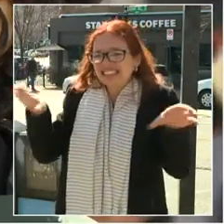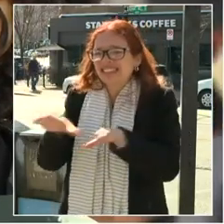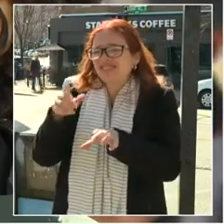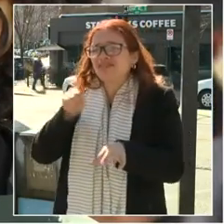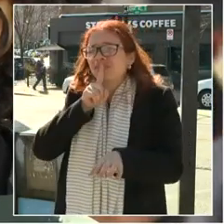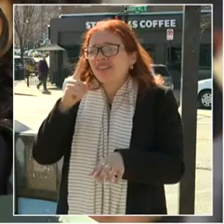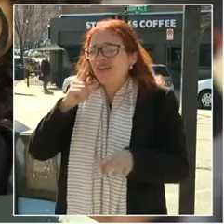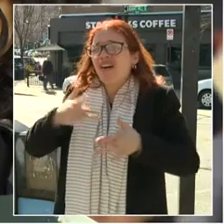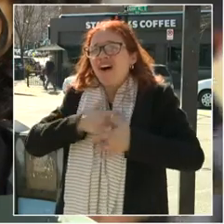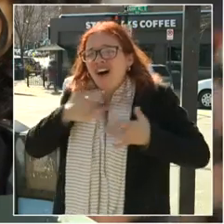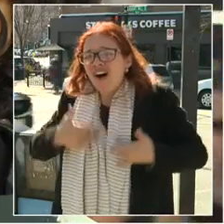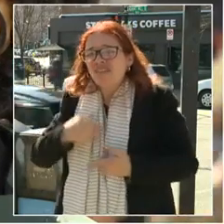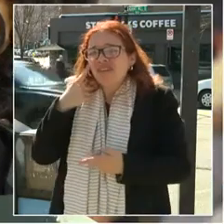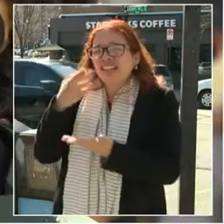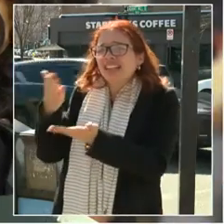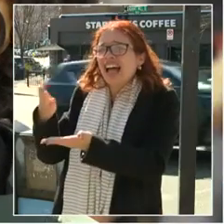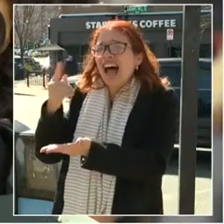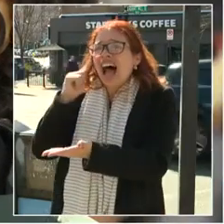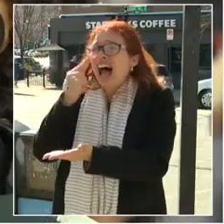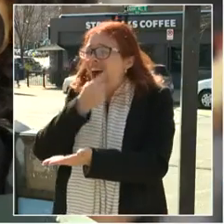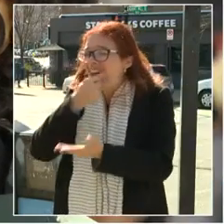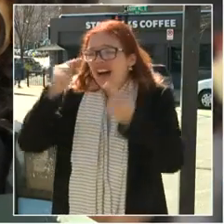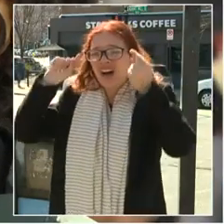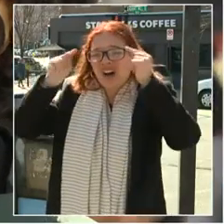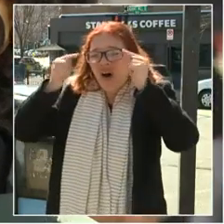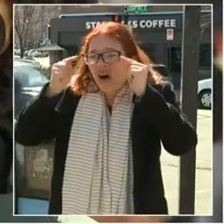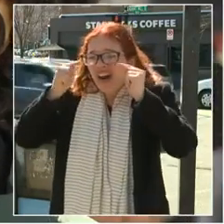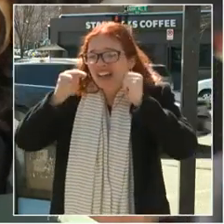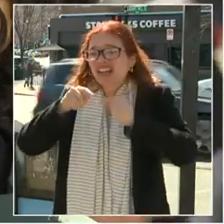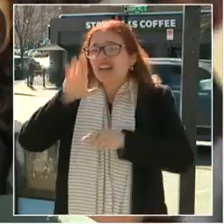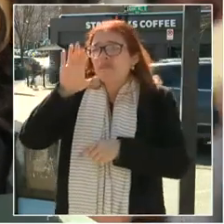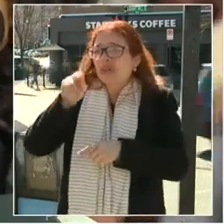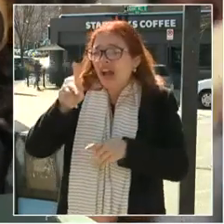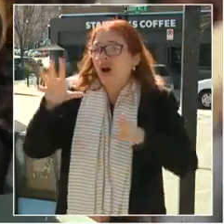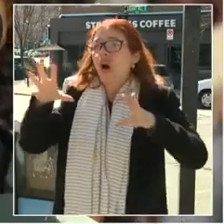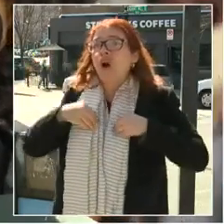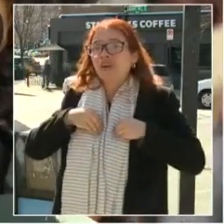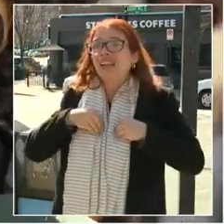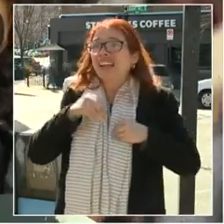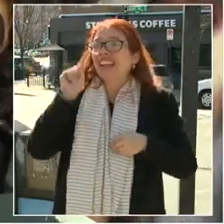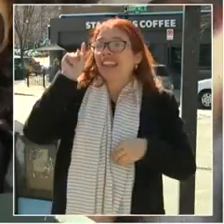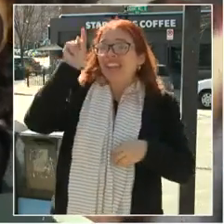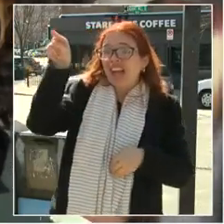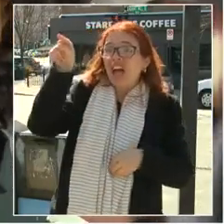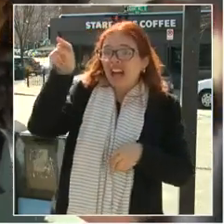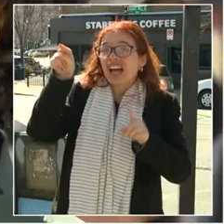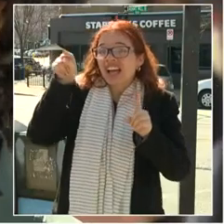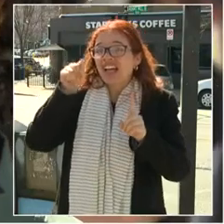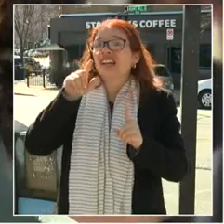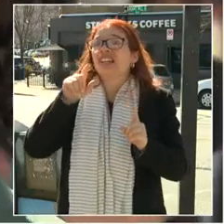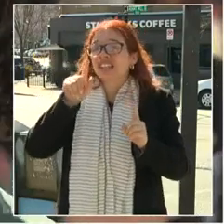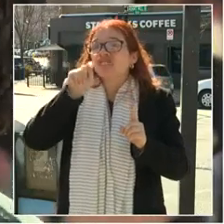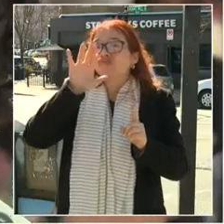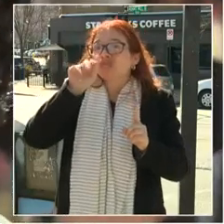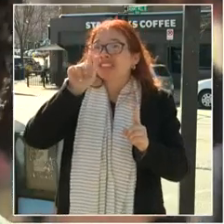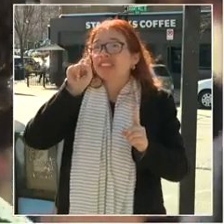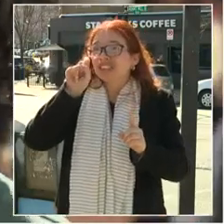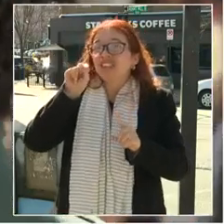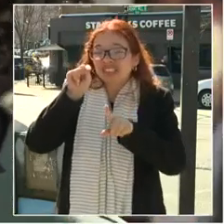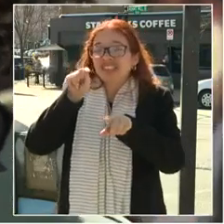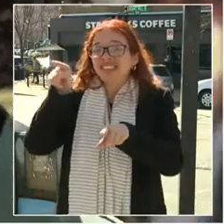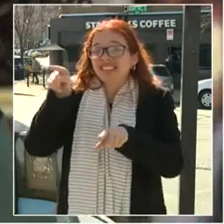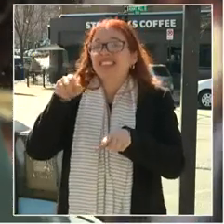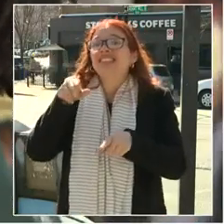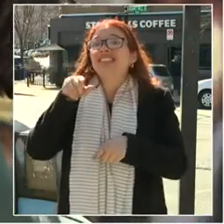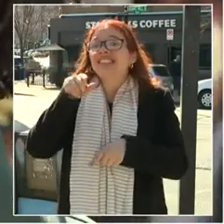eyesore. And the bank that owns it, which is this bank right here, Truist, has blighted it for over a decade now. Let